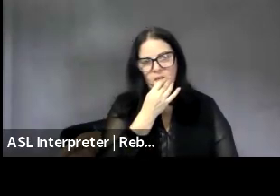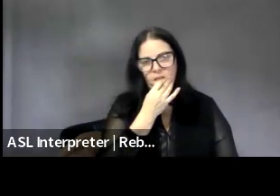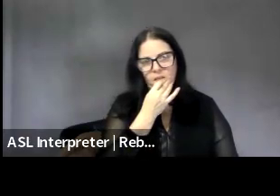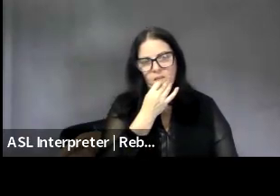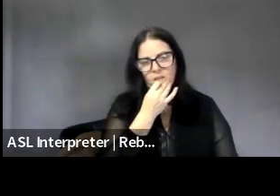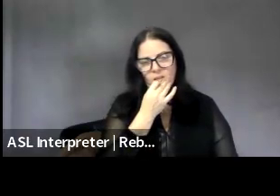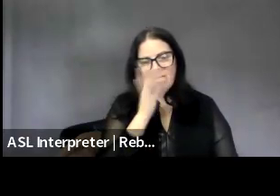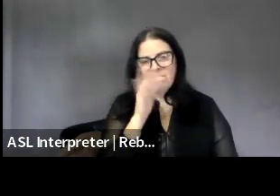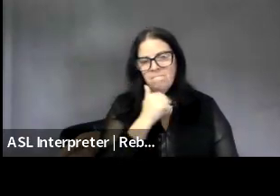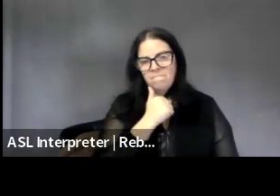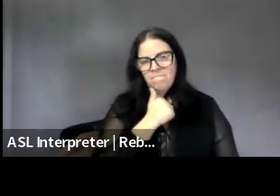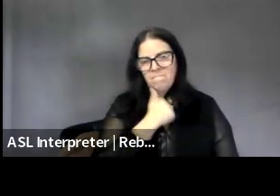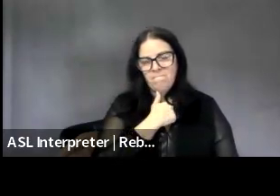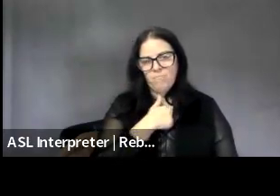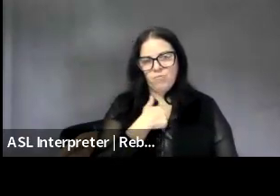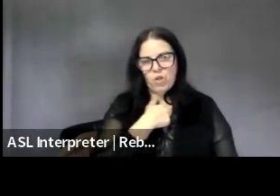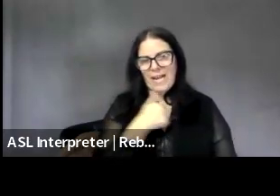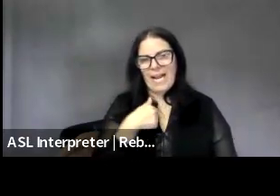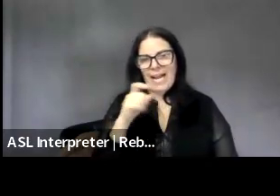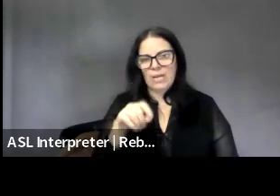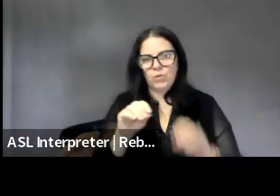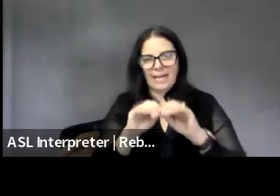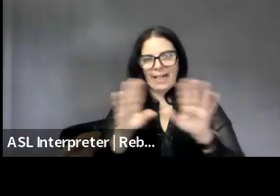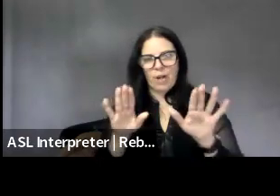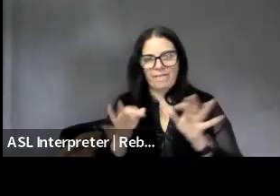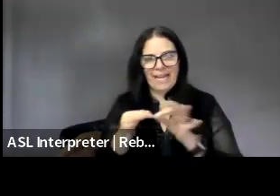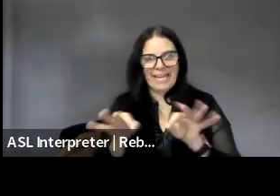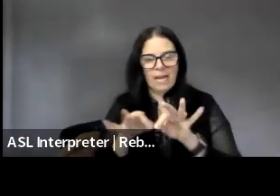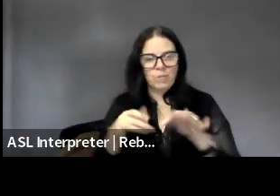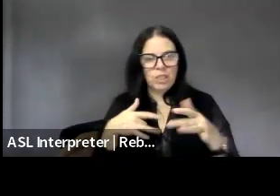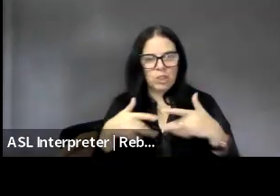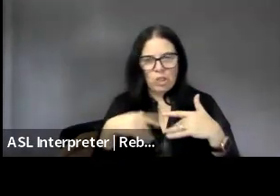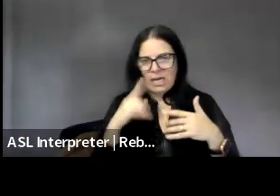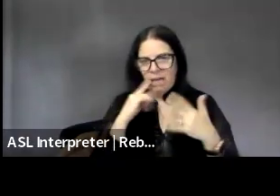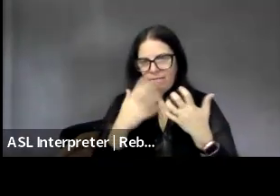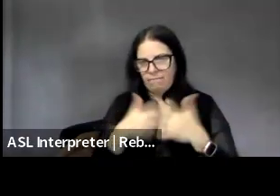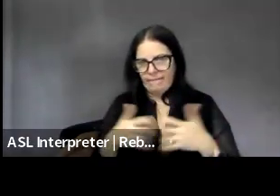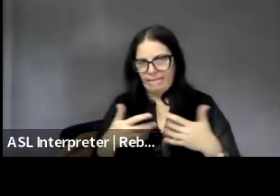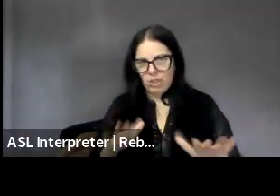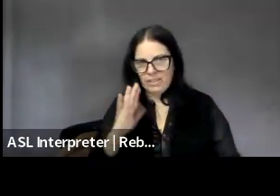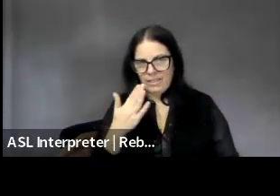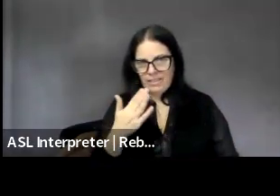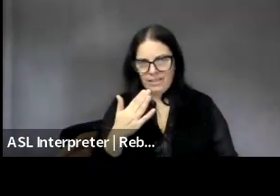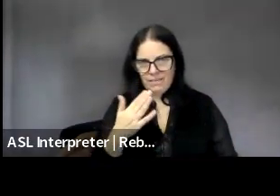I'm sorry, I had to clarify a captioning concern. I think we've got it taken care of, Sharon.